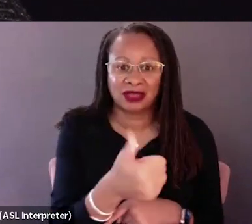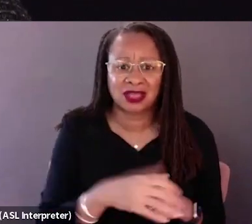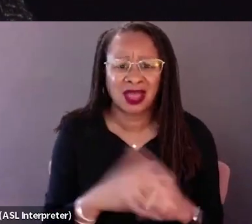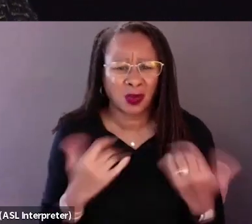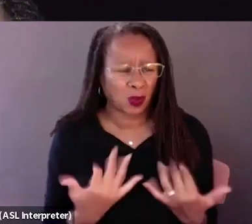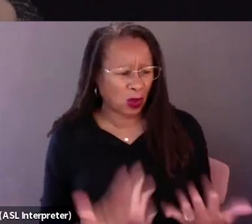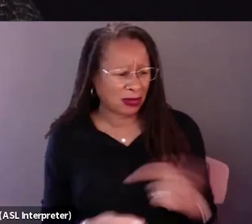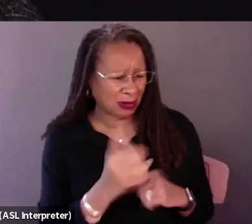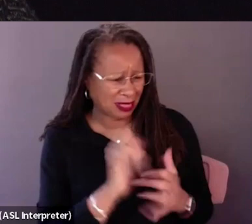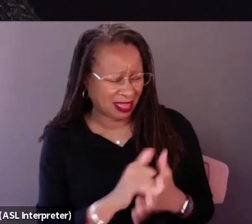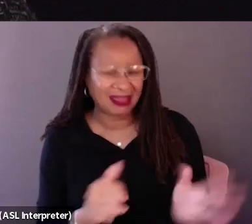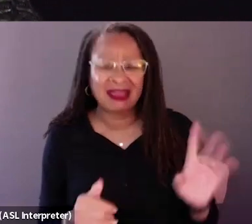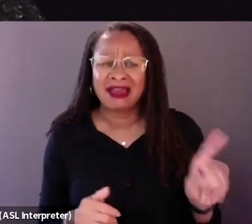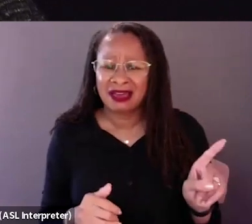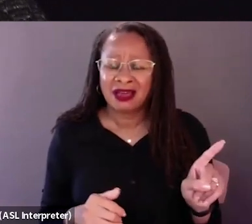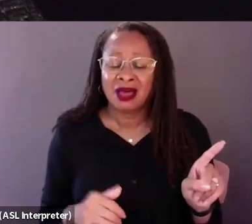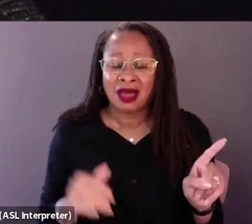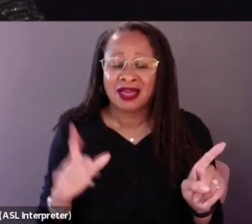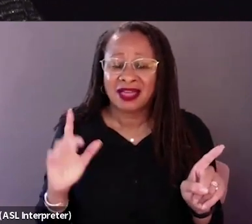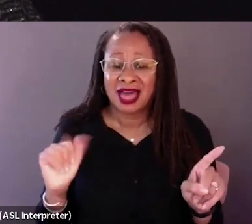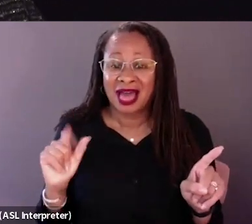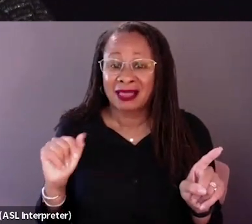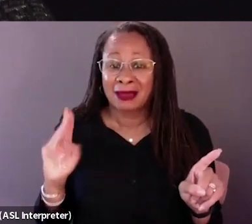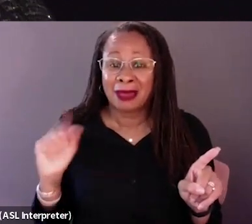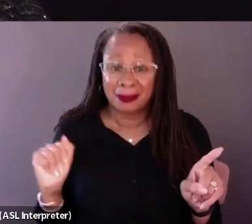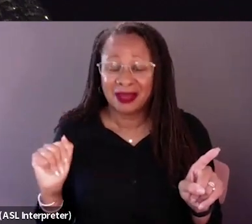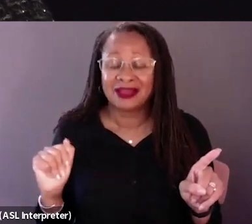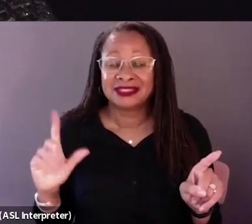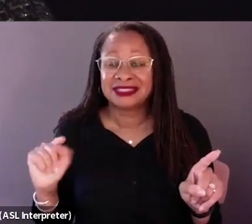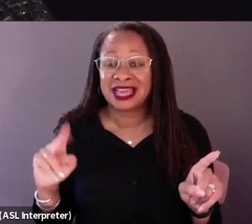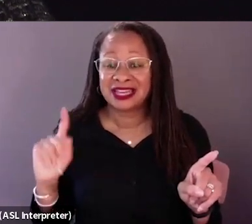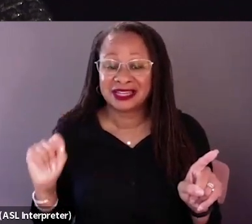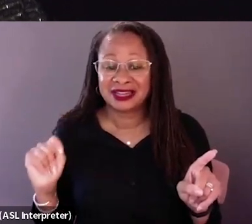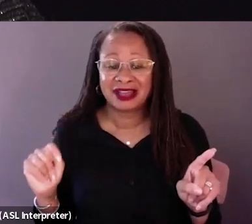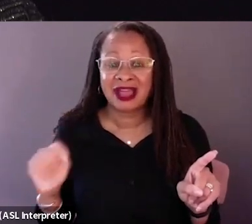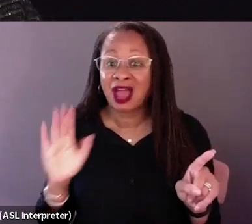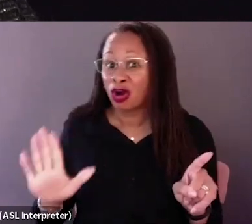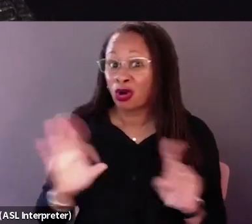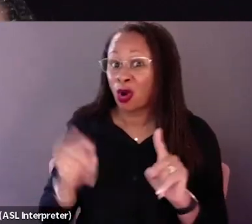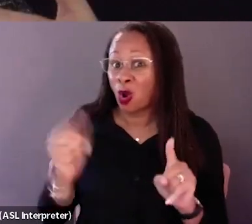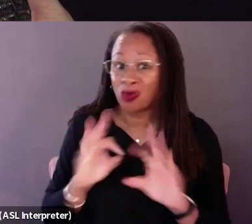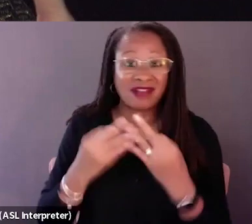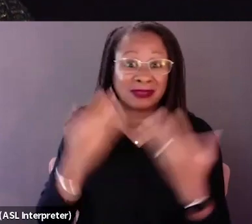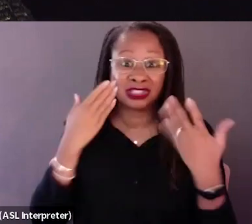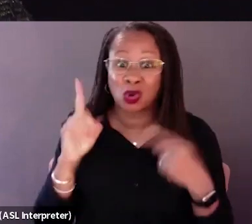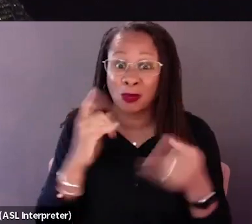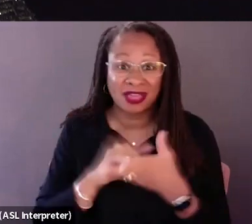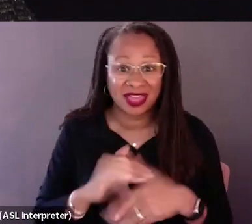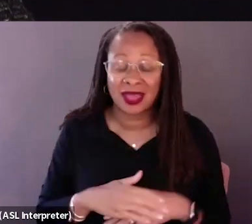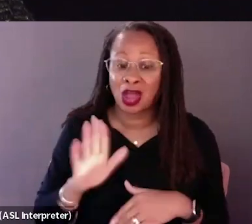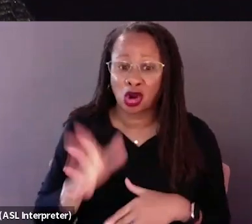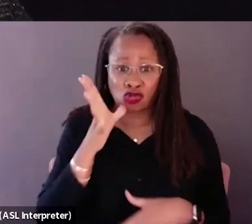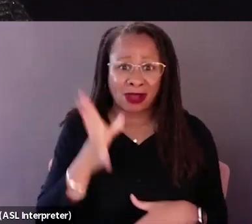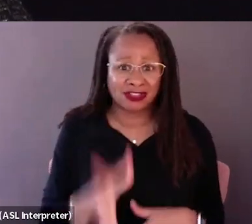is this Alabama tenant? And the Alabama tenant story, when we were at South by Southwest, her own family didn't know about the Alabama tenants. Her grandchildren said to us, like,